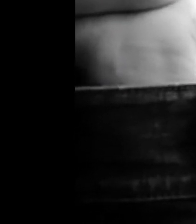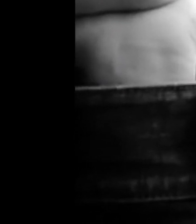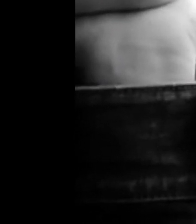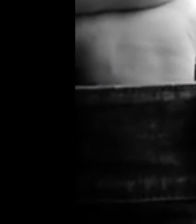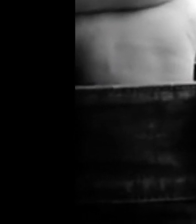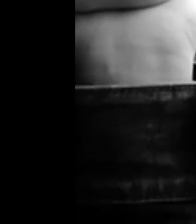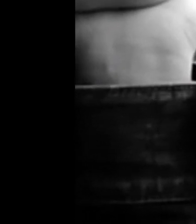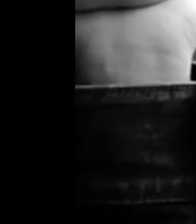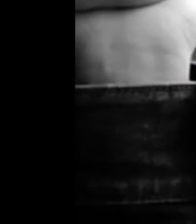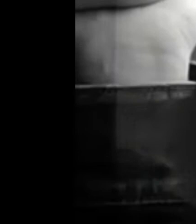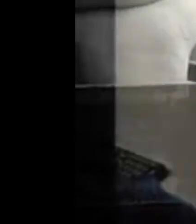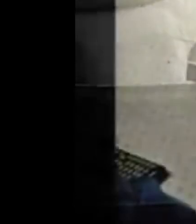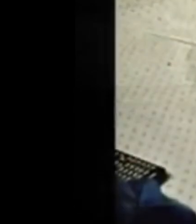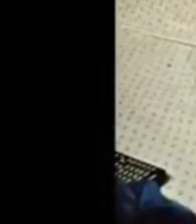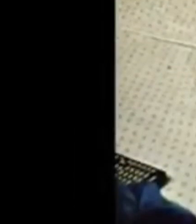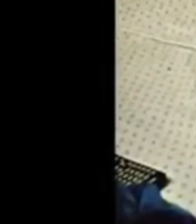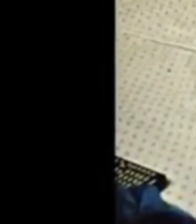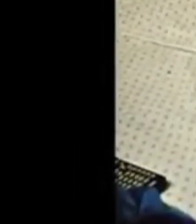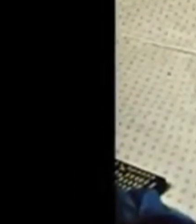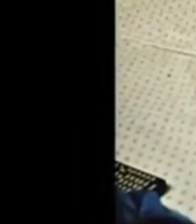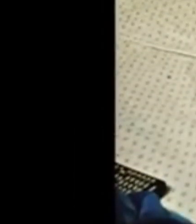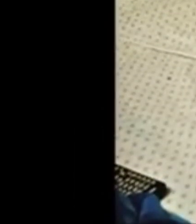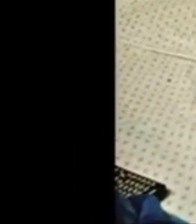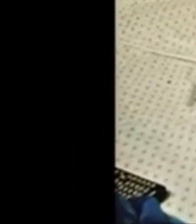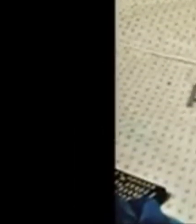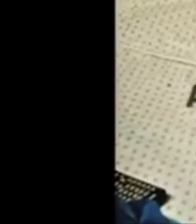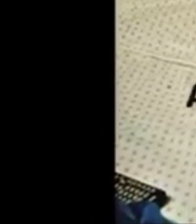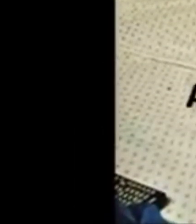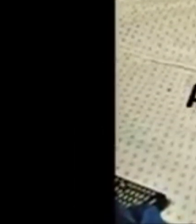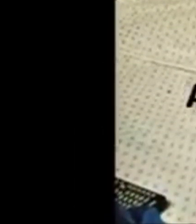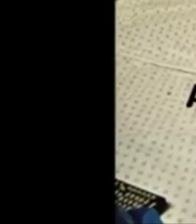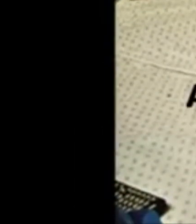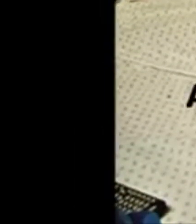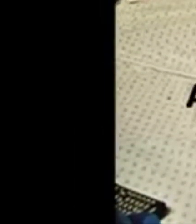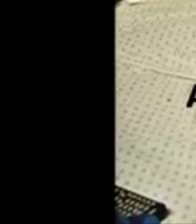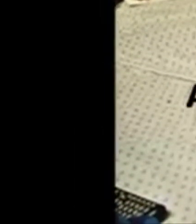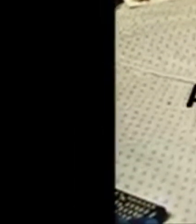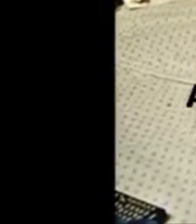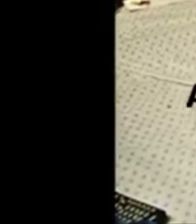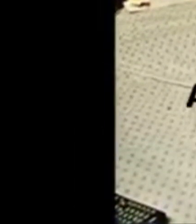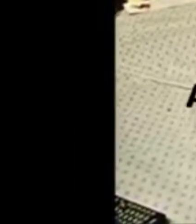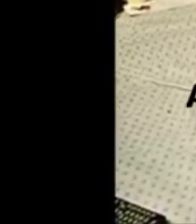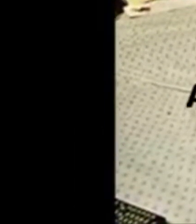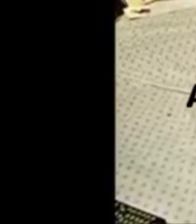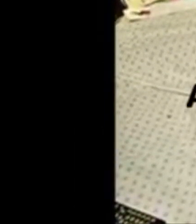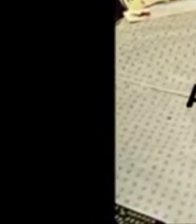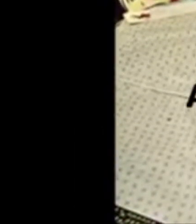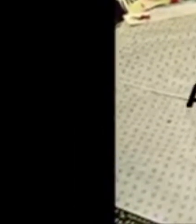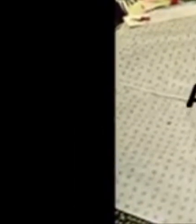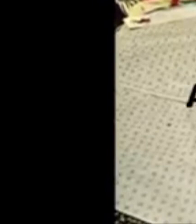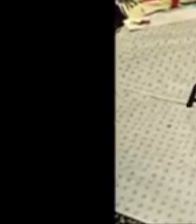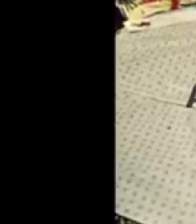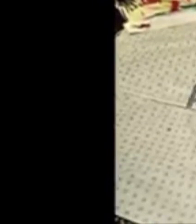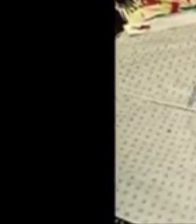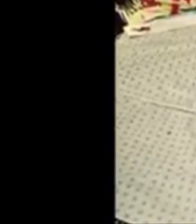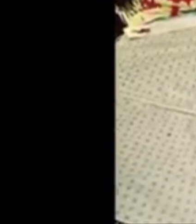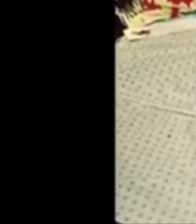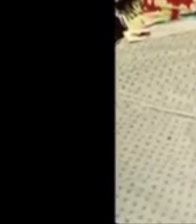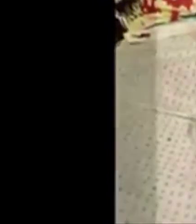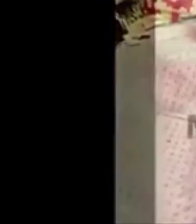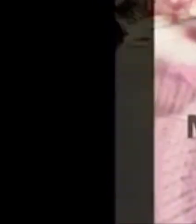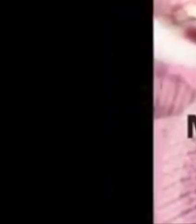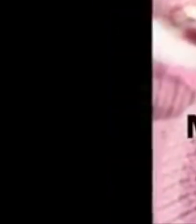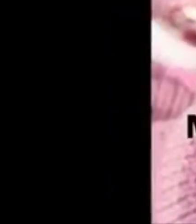my mama, child, and me. Now things were bad and she was